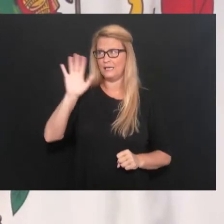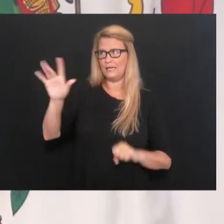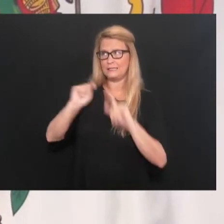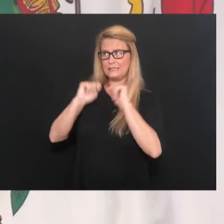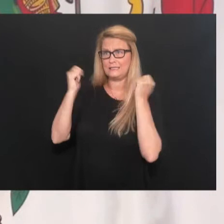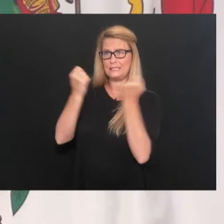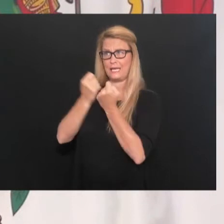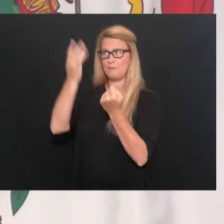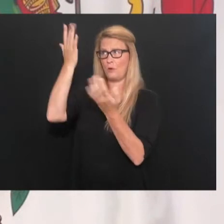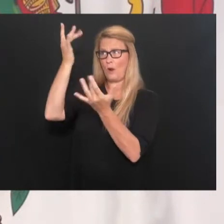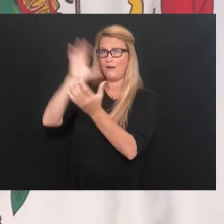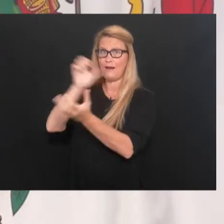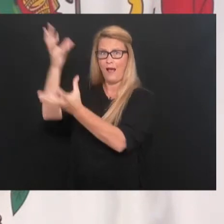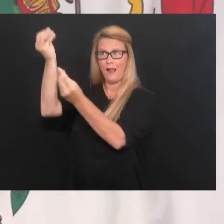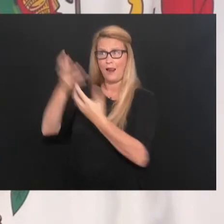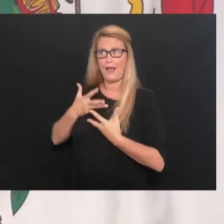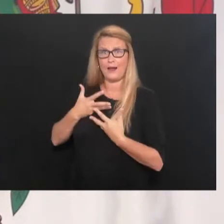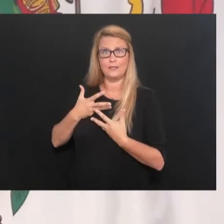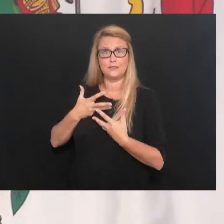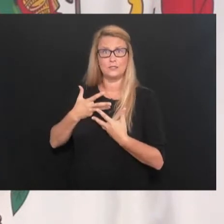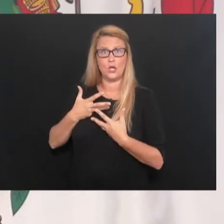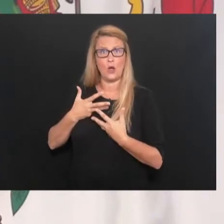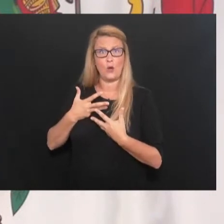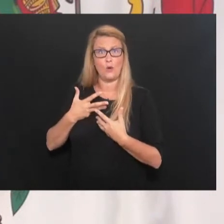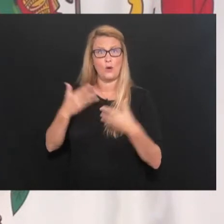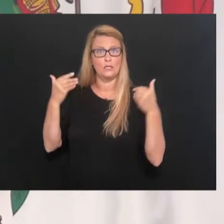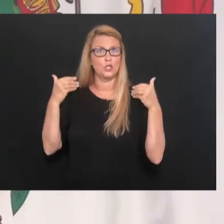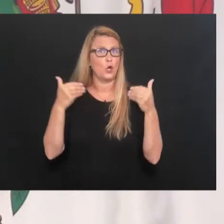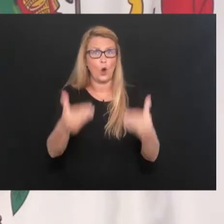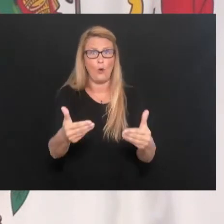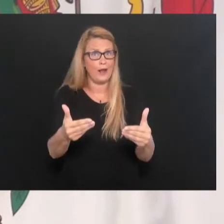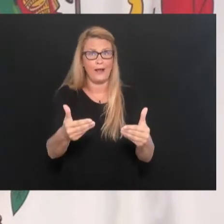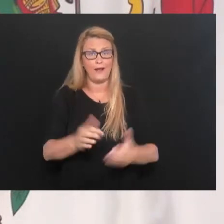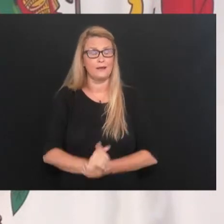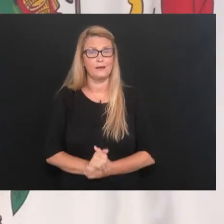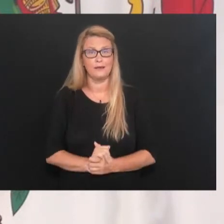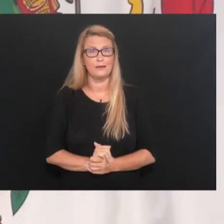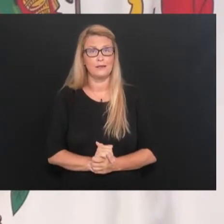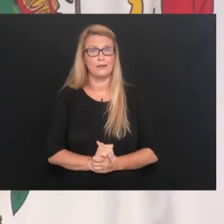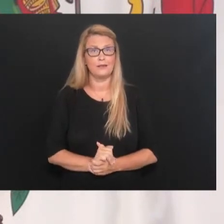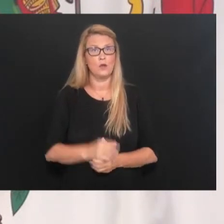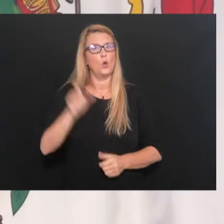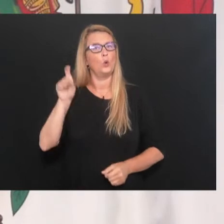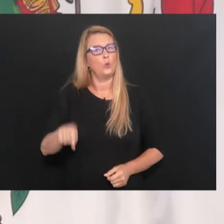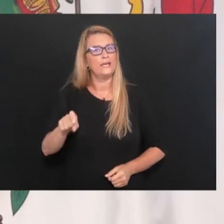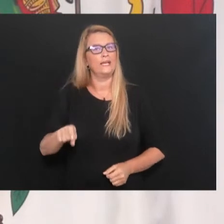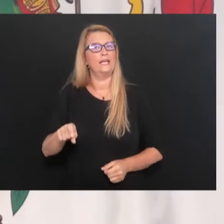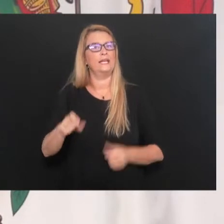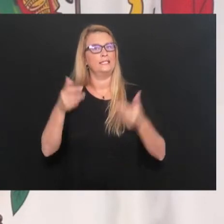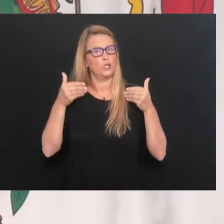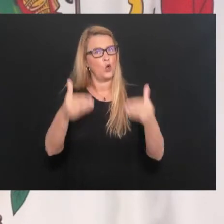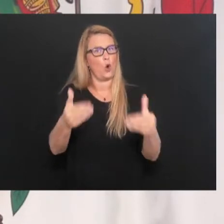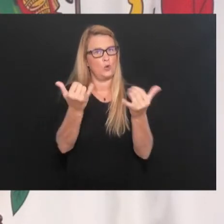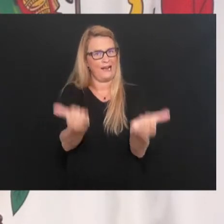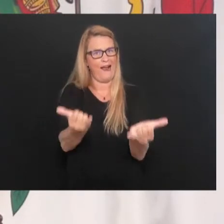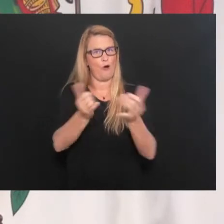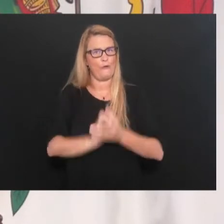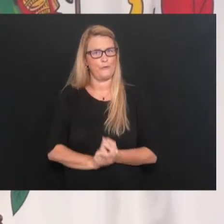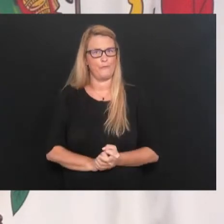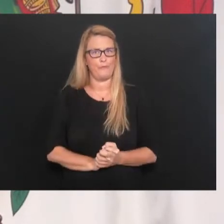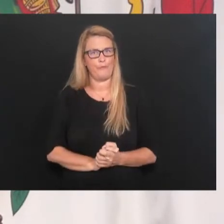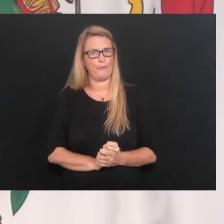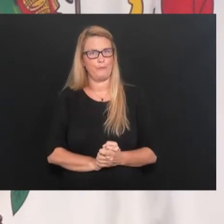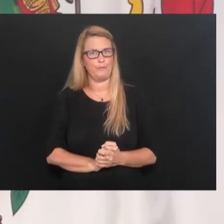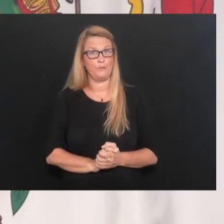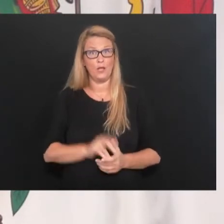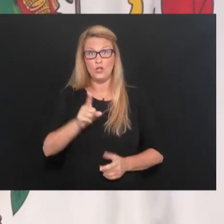giving them not giving us the go-ahead to go. We need to go right now. And so if